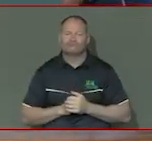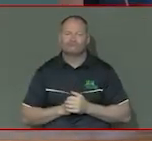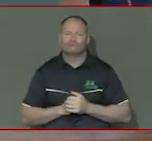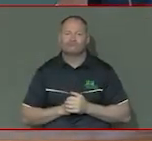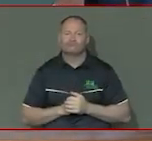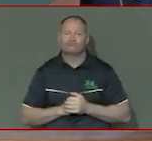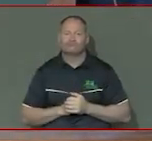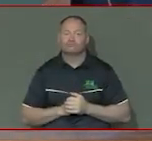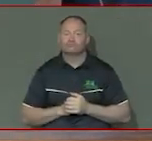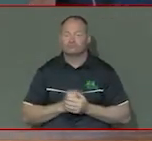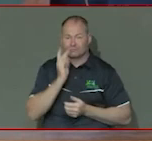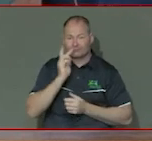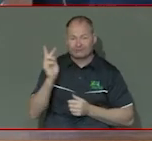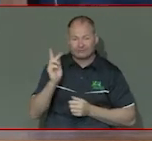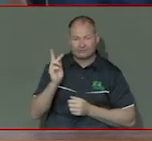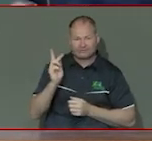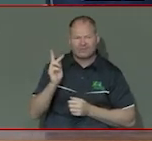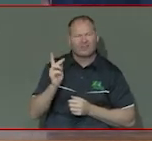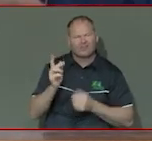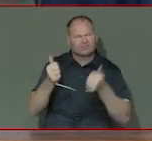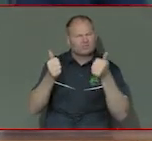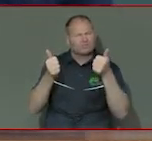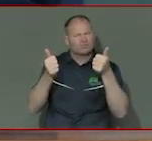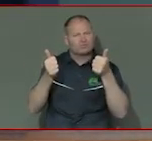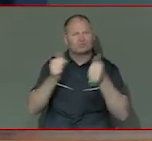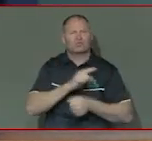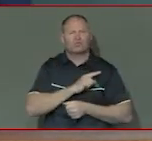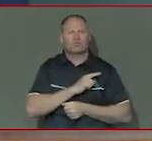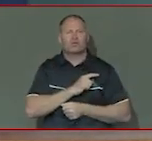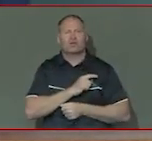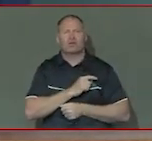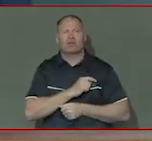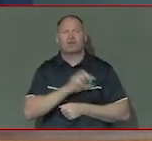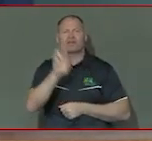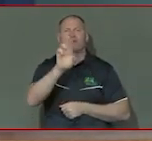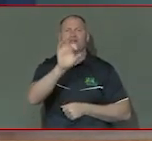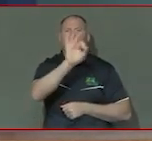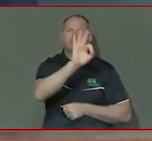It looks good, am I right? Because we had 3 rand 10